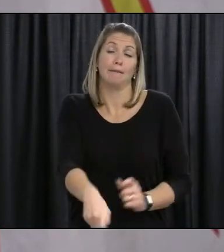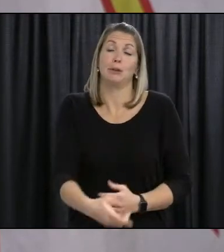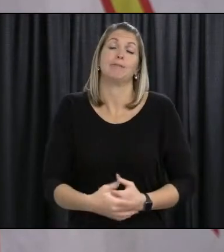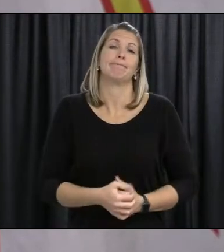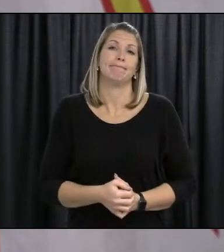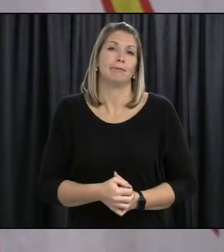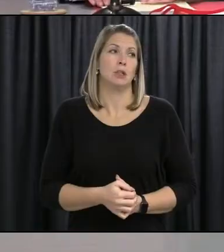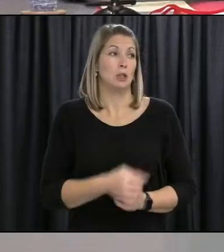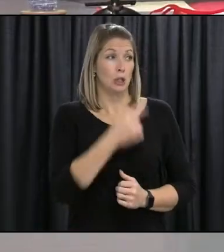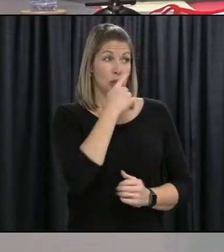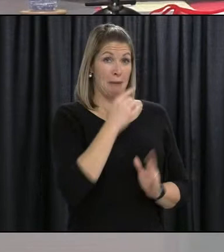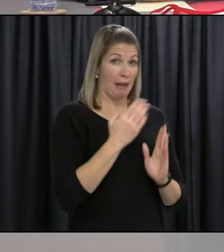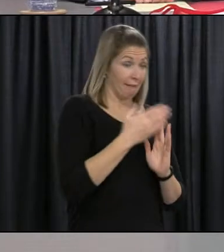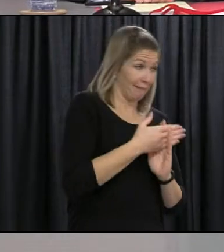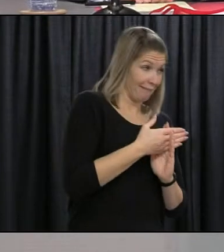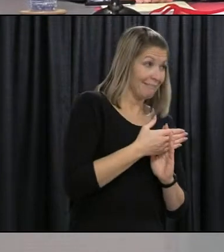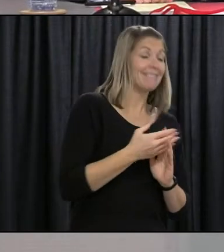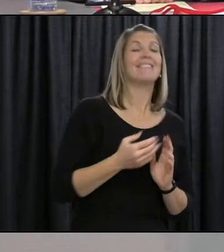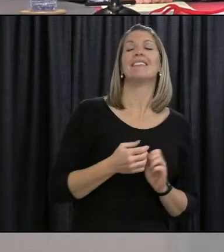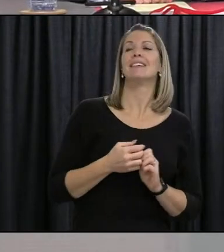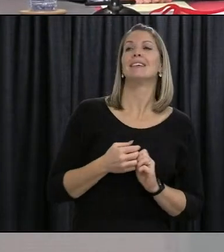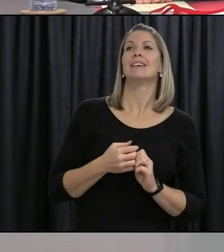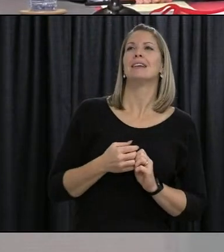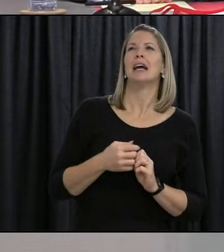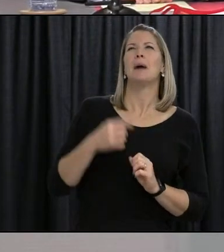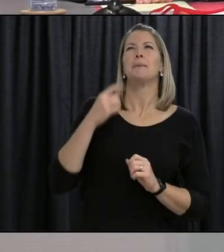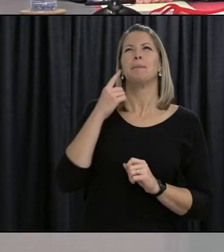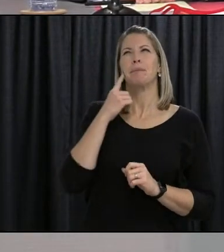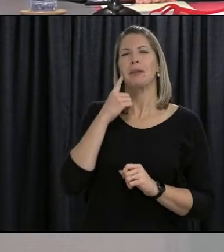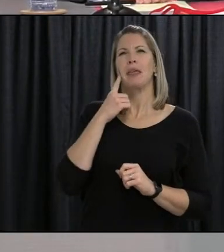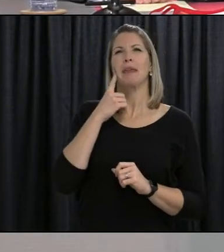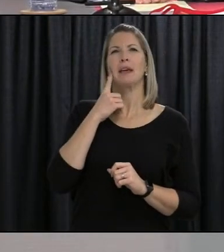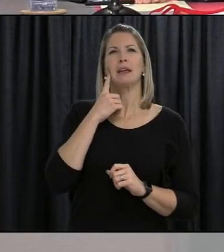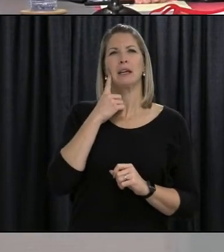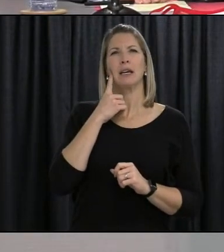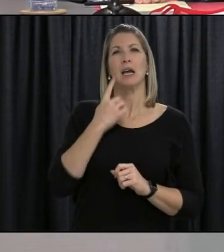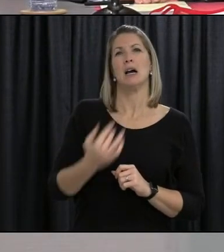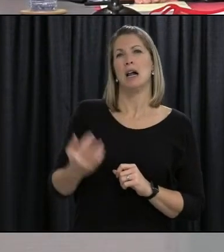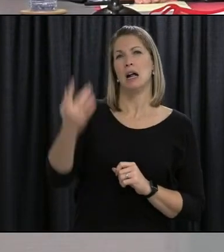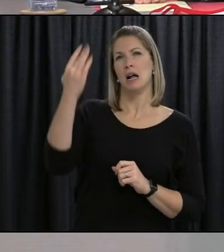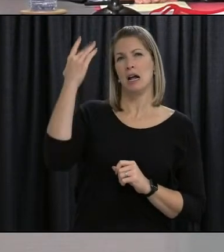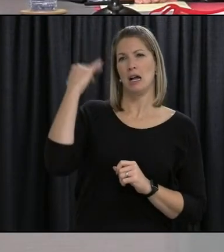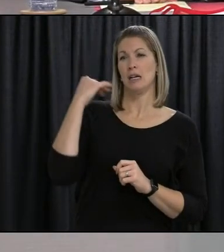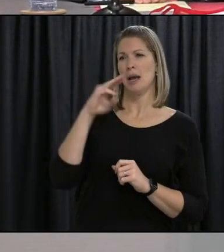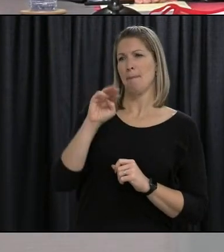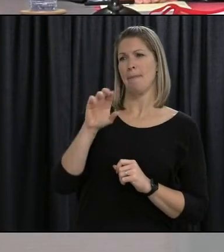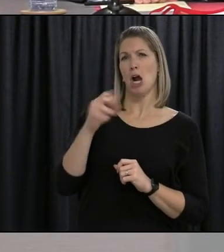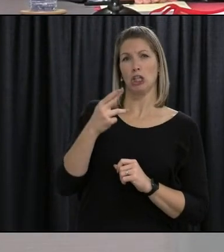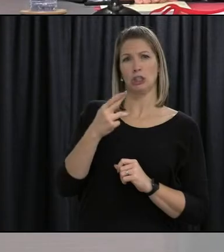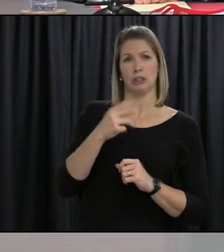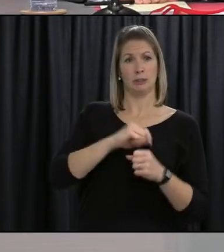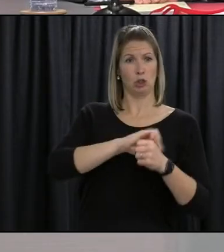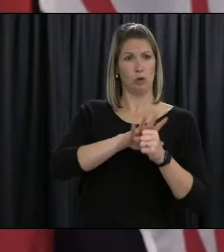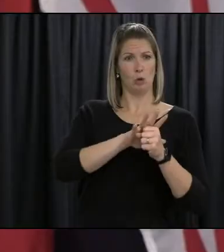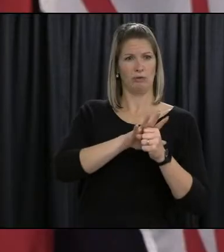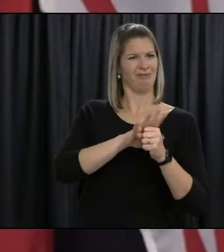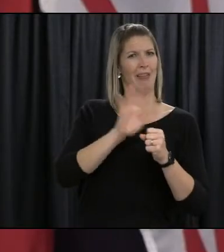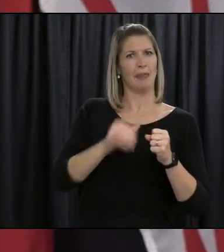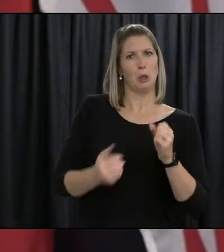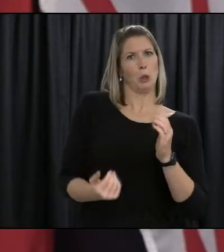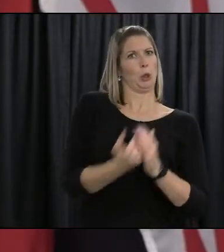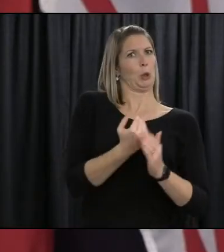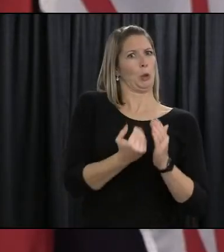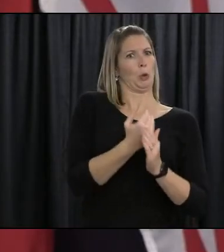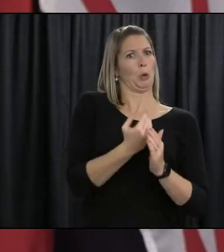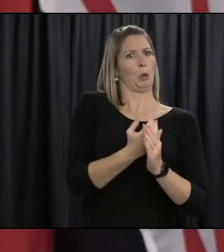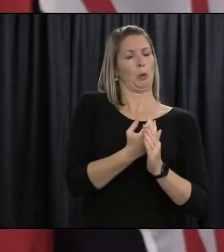Sorry, Nope, Dr. Fitzgerald. I think, Peter, this was a novel coronavirus. It's new by its definition. And I think one of